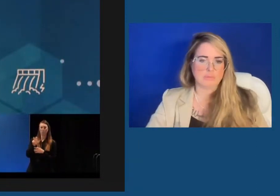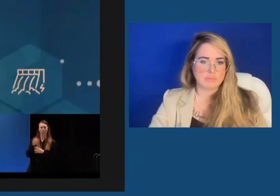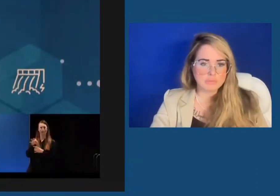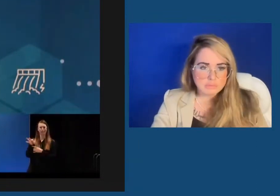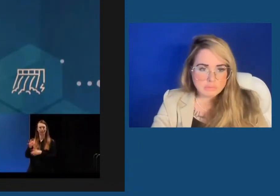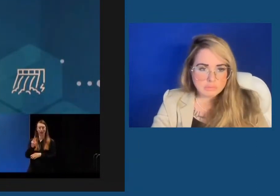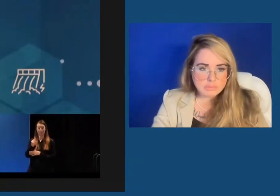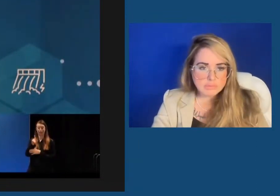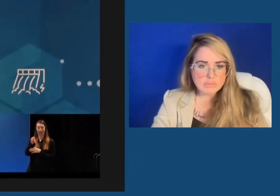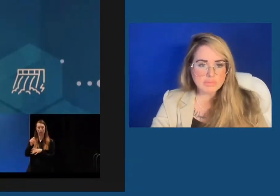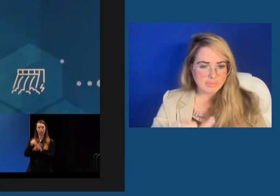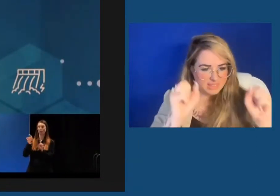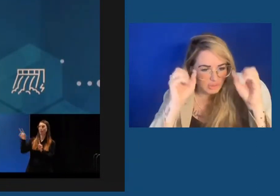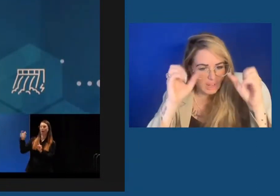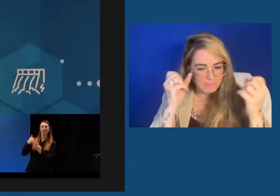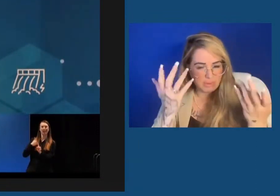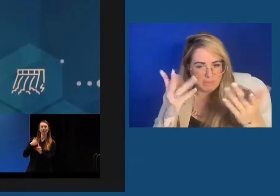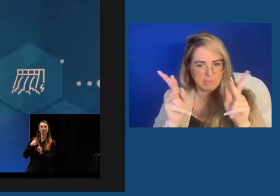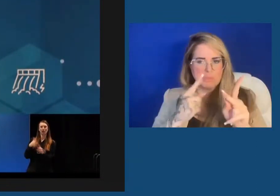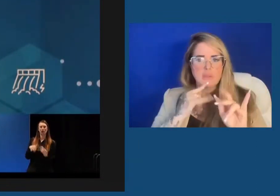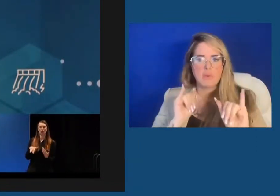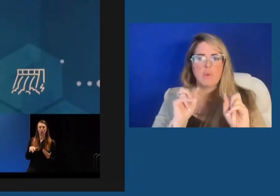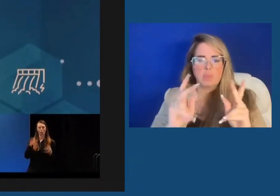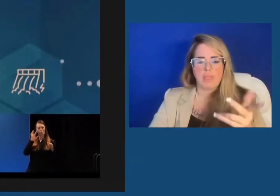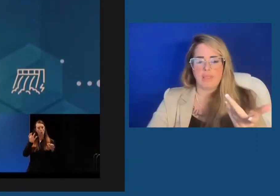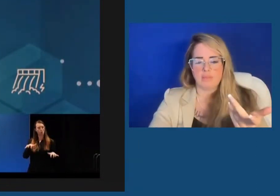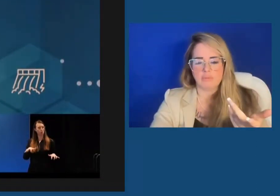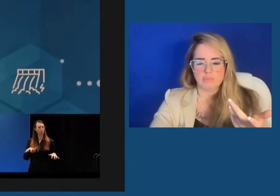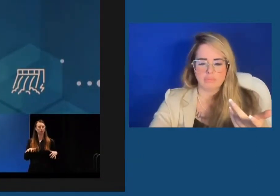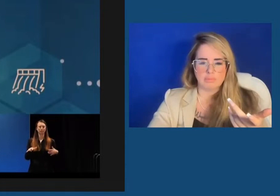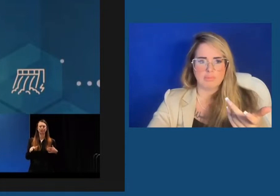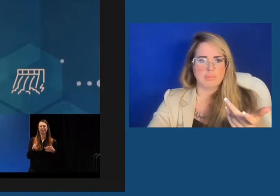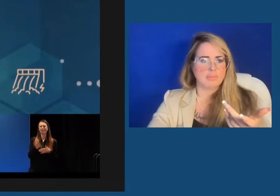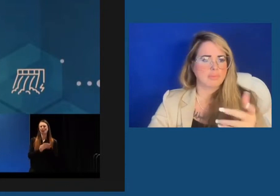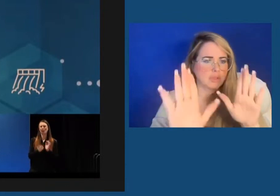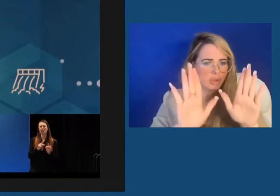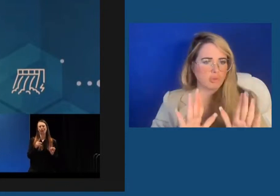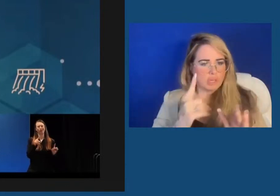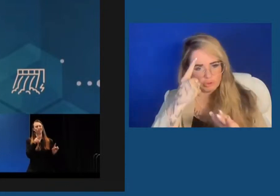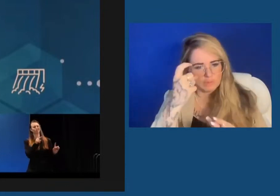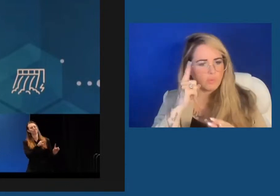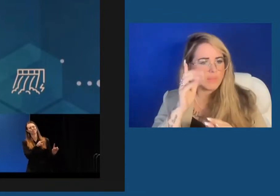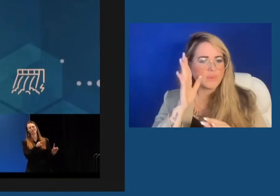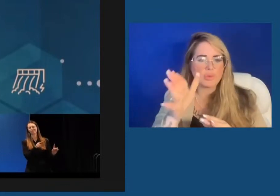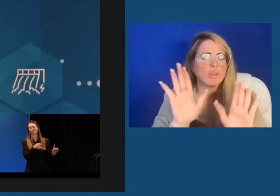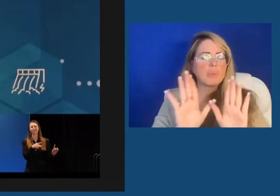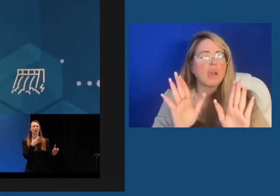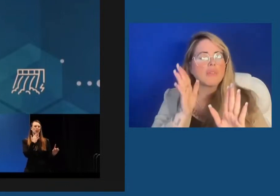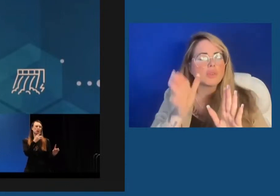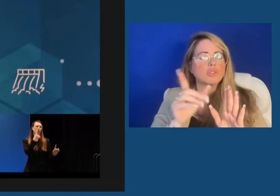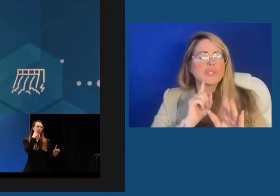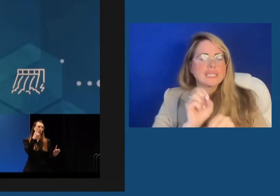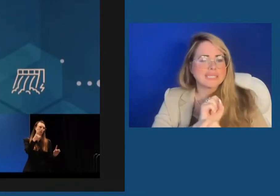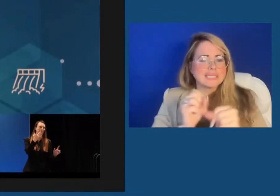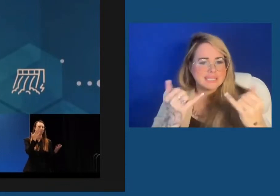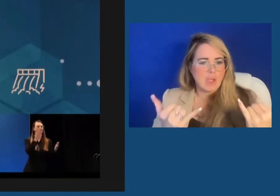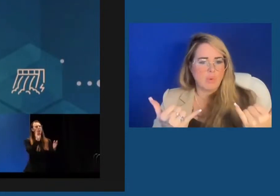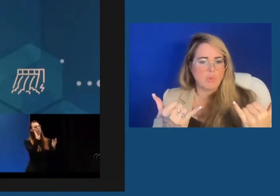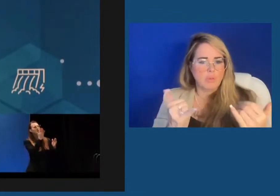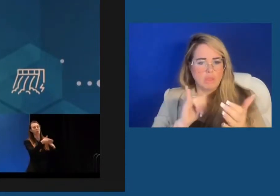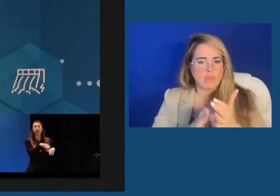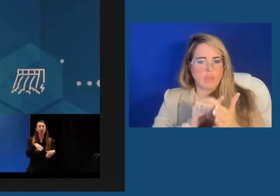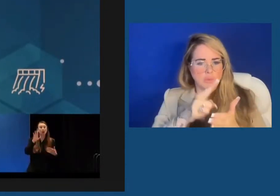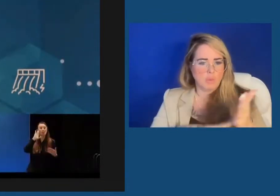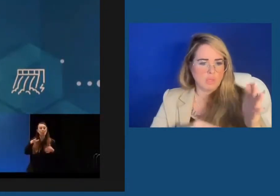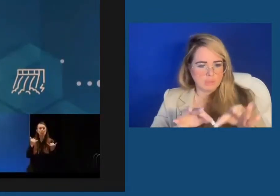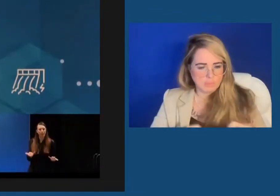incredible. That's something that people would say, okay, that's a great dream. Sure, someday in the future. The future is now. That's what's so great about this. The future